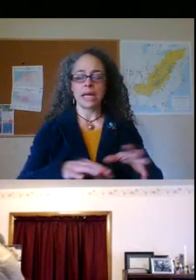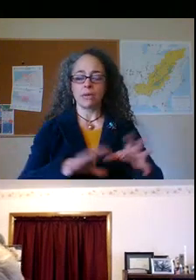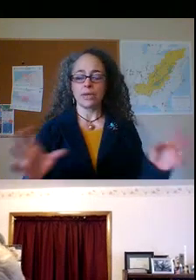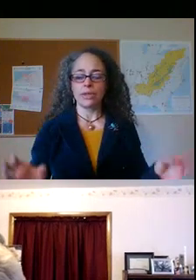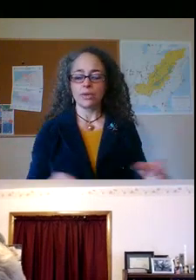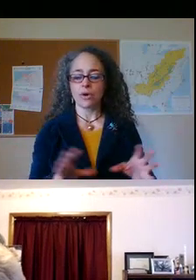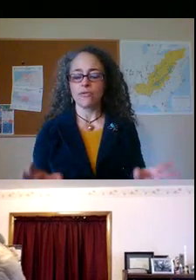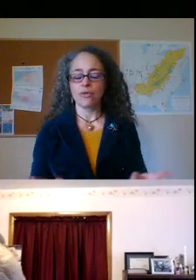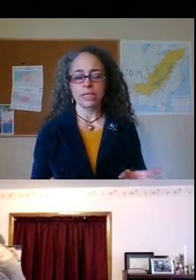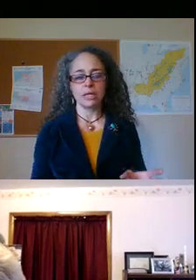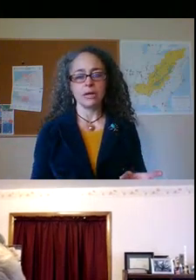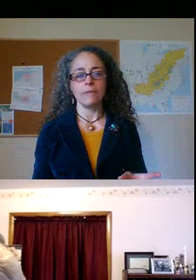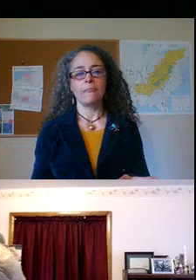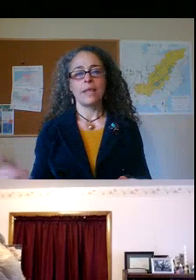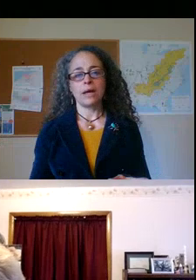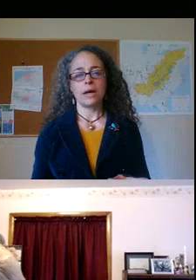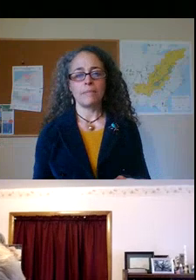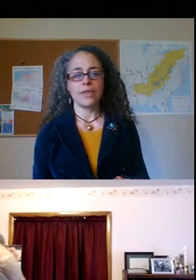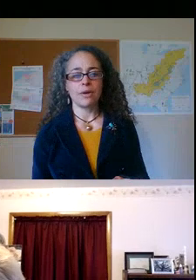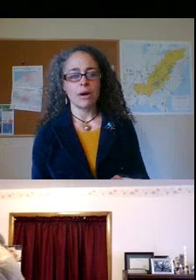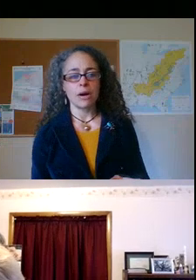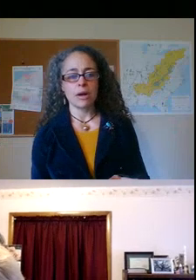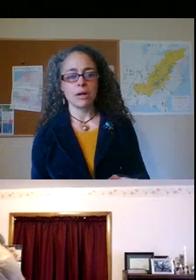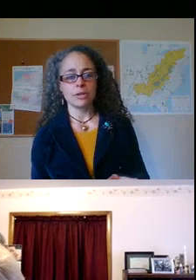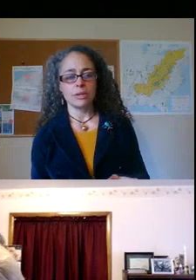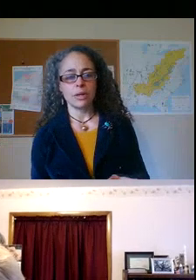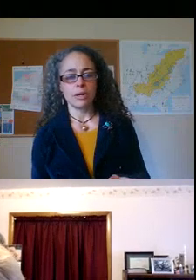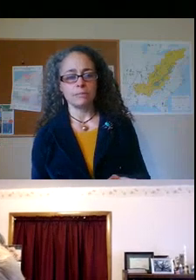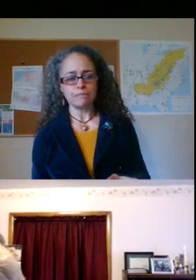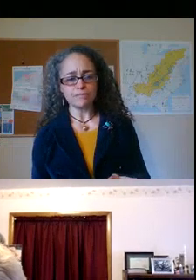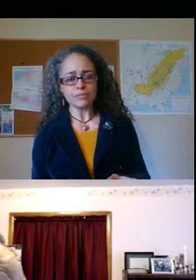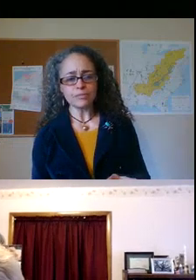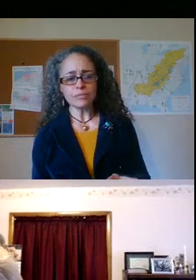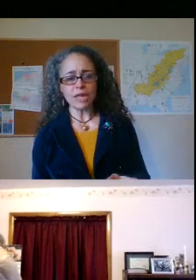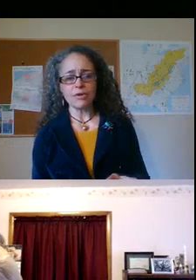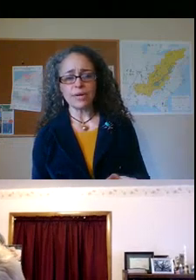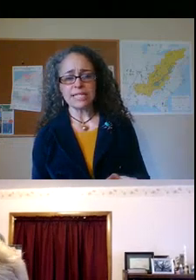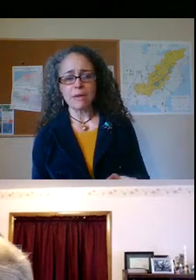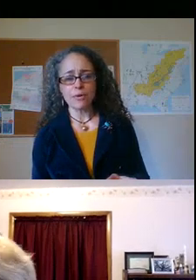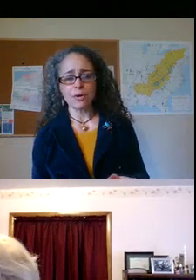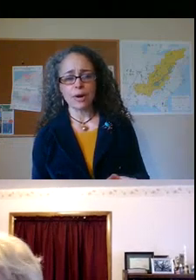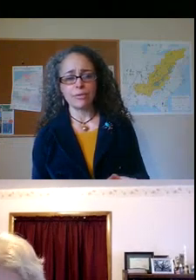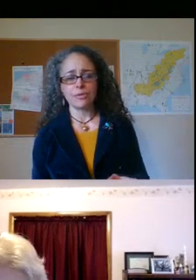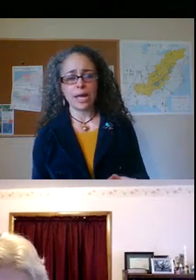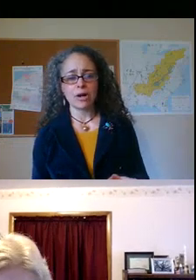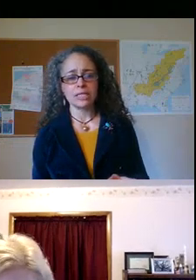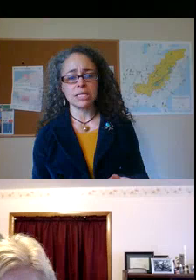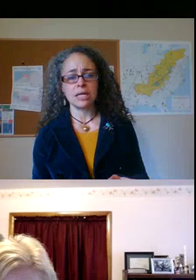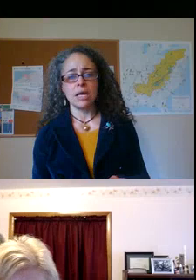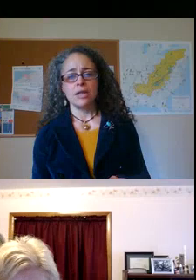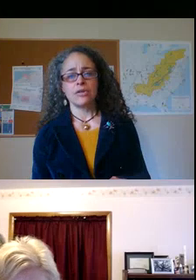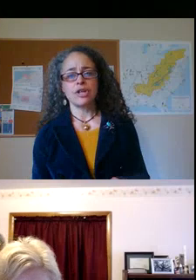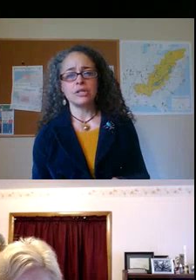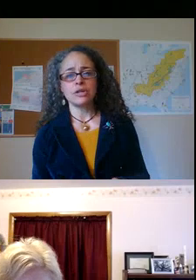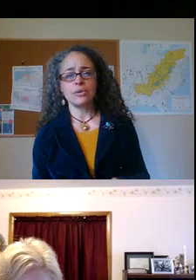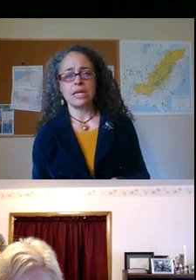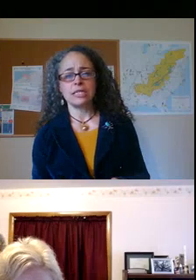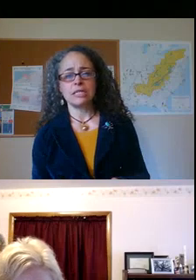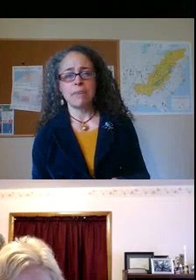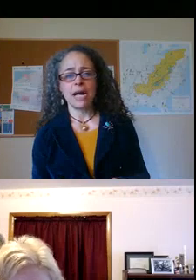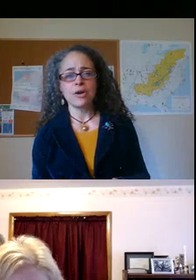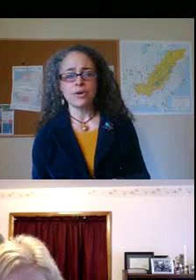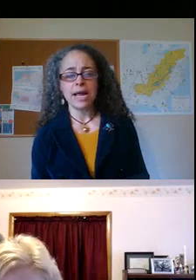met like within the workforce here. There are there is that program through ARC. There's